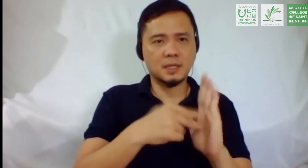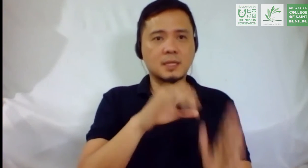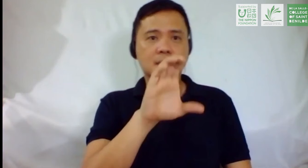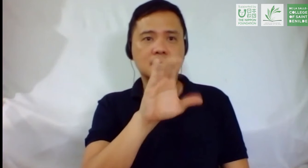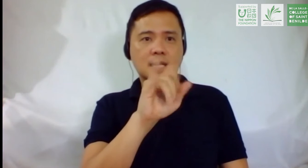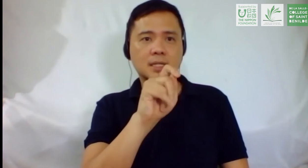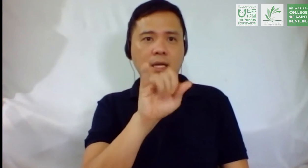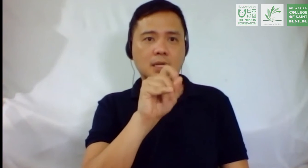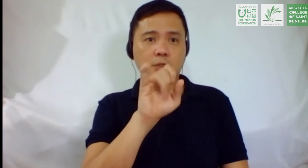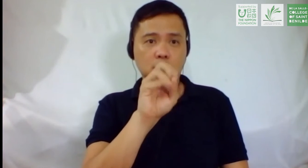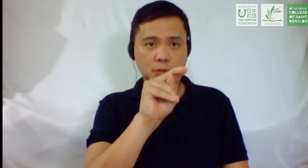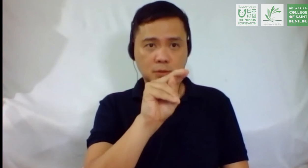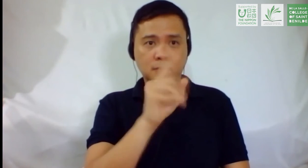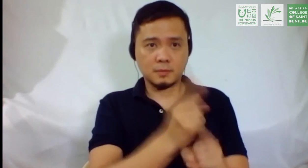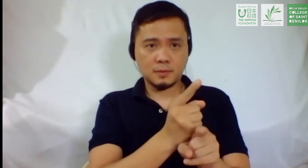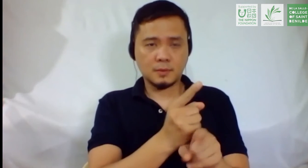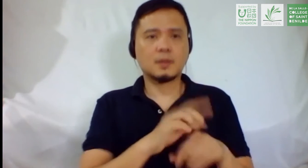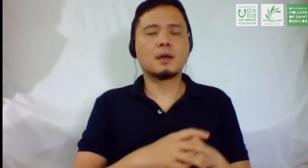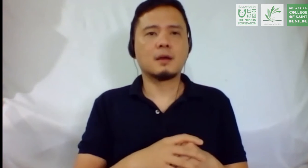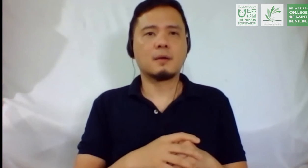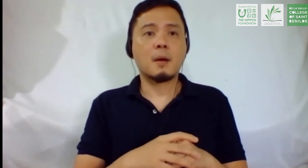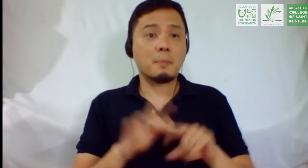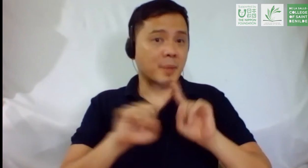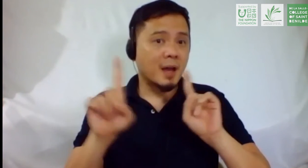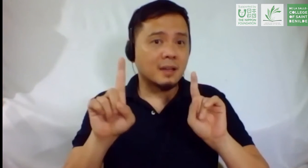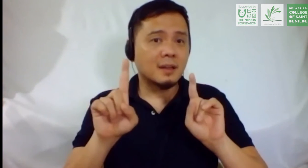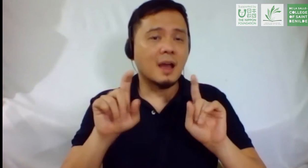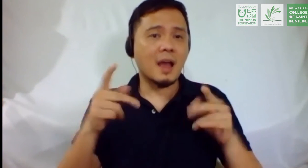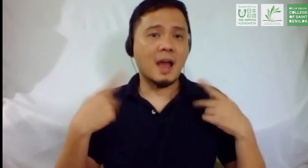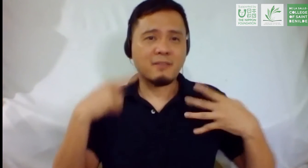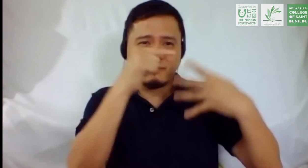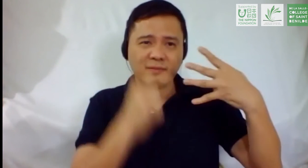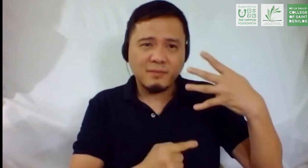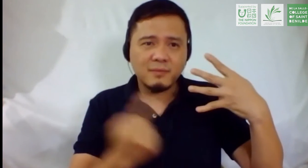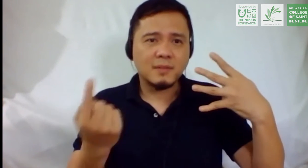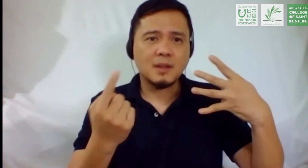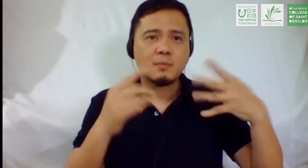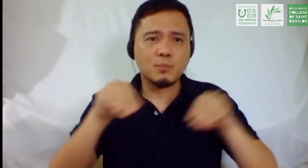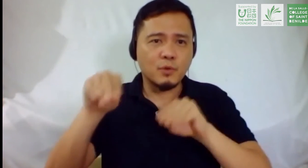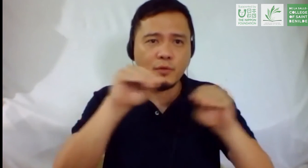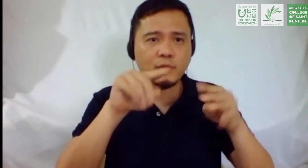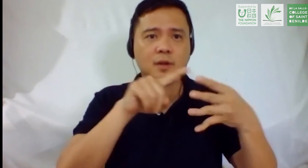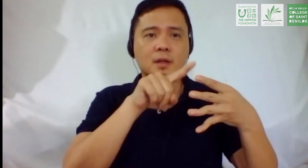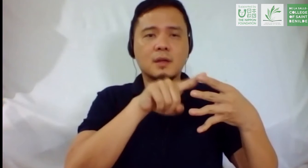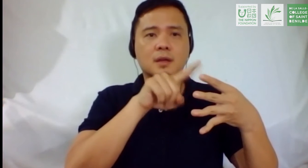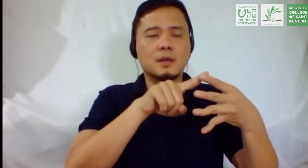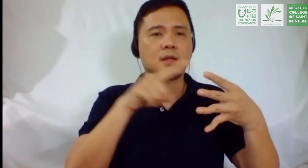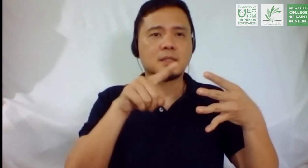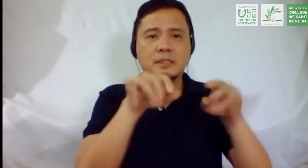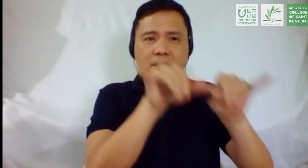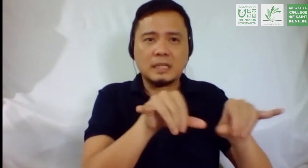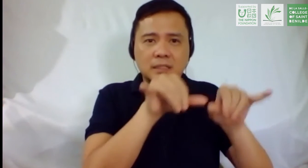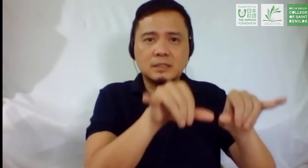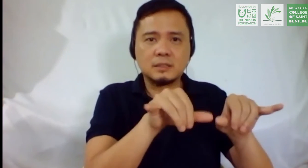movement. There's stationary repeated movement, which doesn't move along any path, so like book.